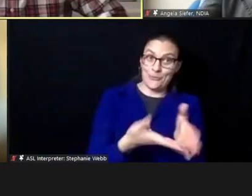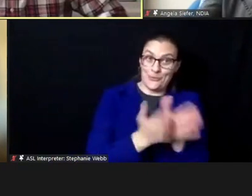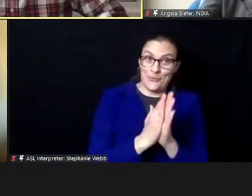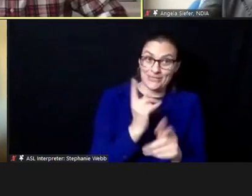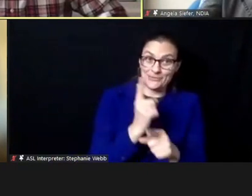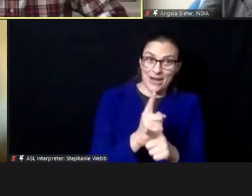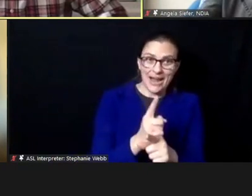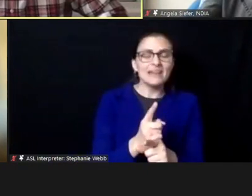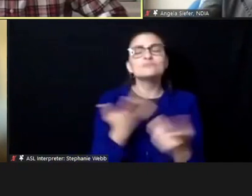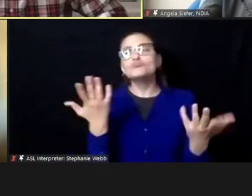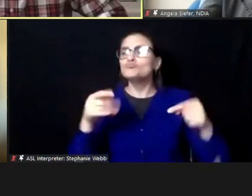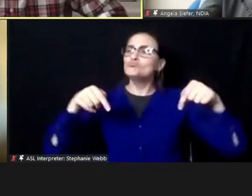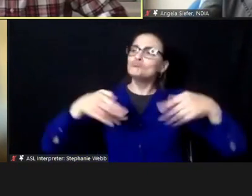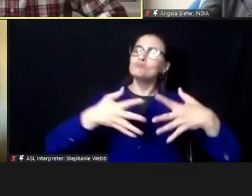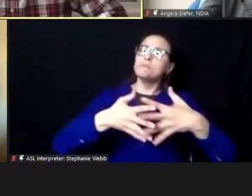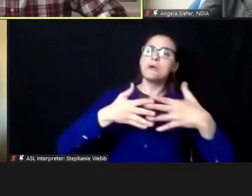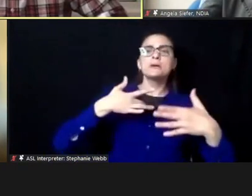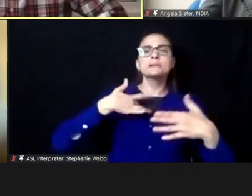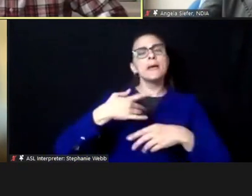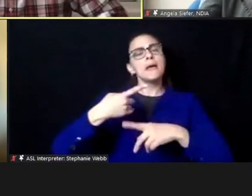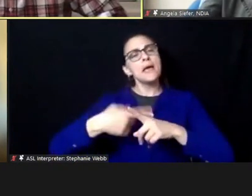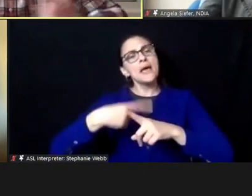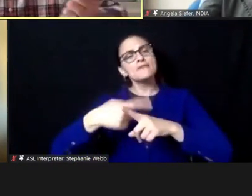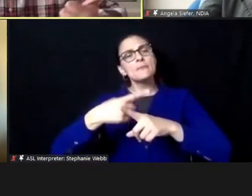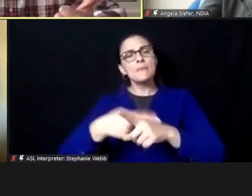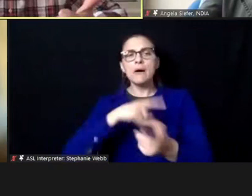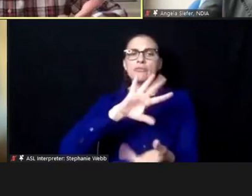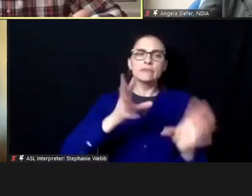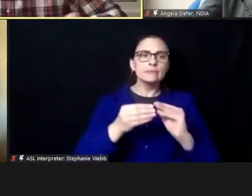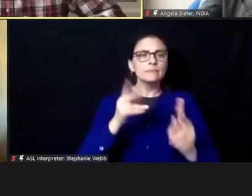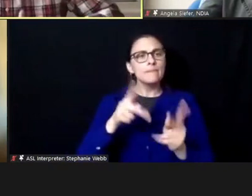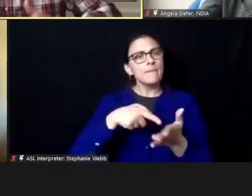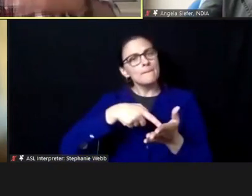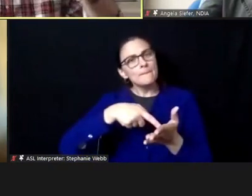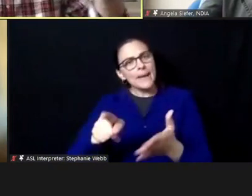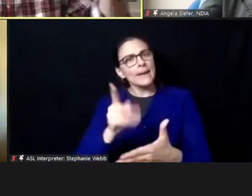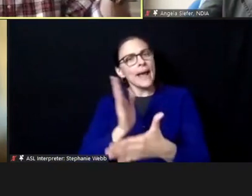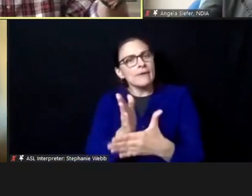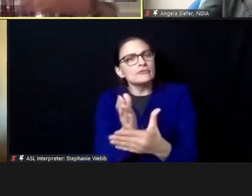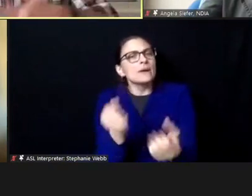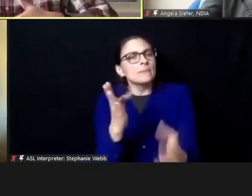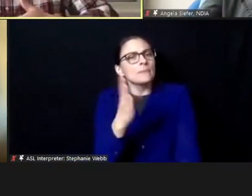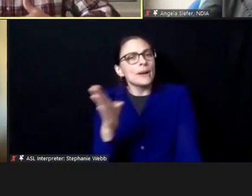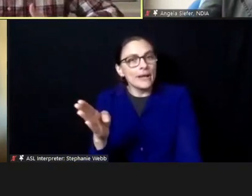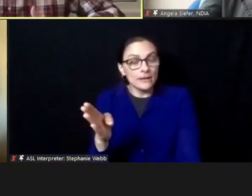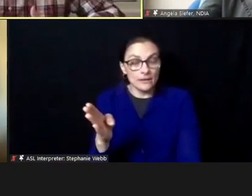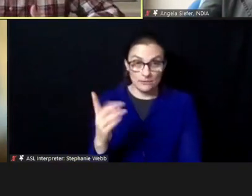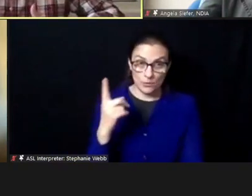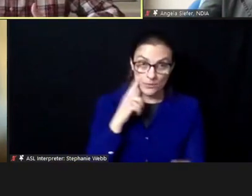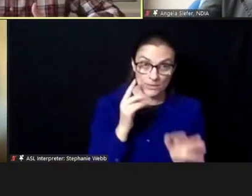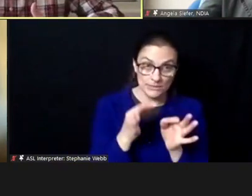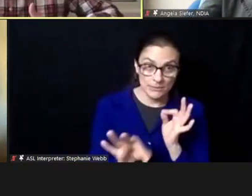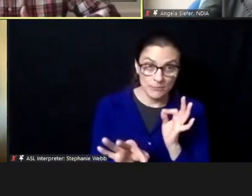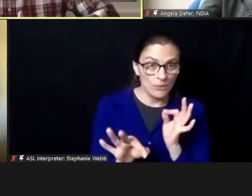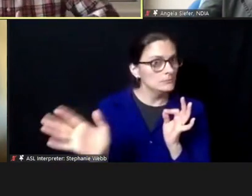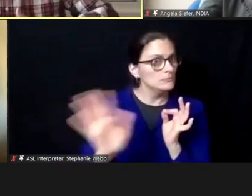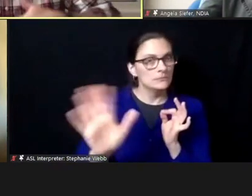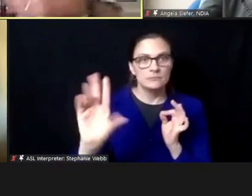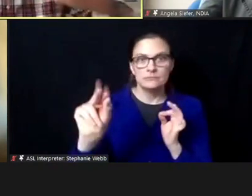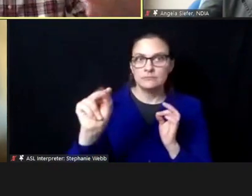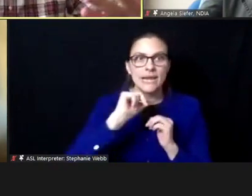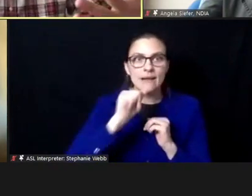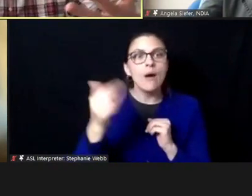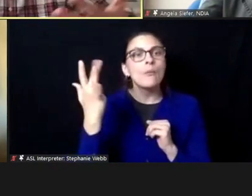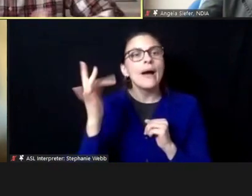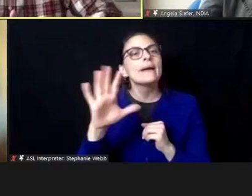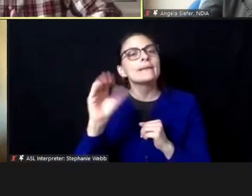easy question to answer because all of these bills, they're not standardized. What might be on a Spectrum bill is different than an AT&T bill, different